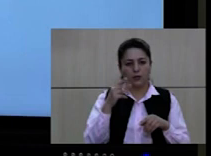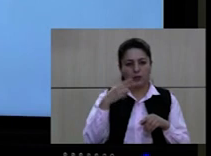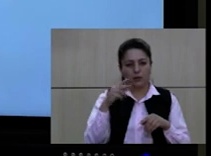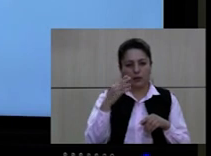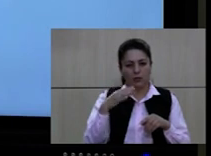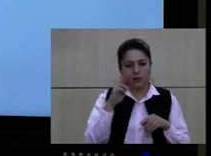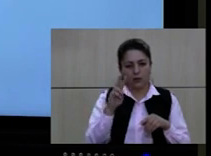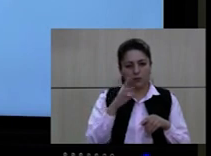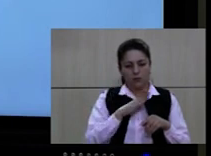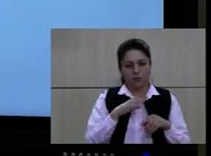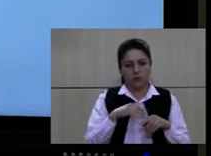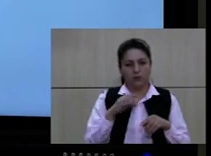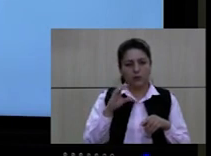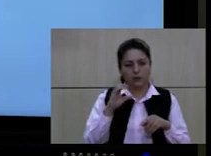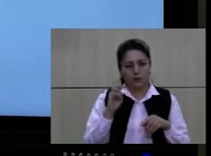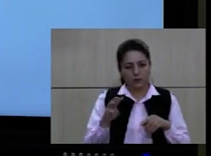bo'lsa,